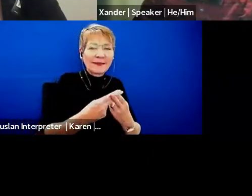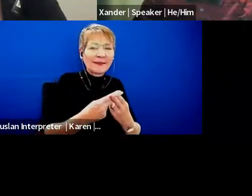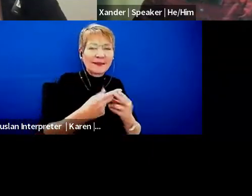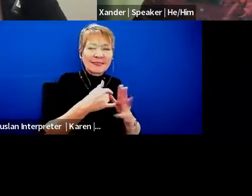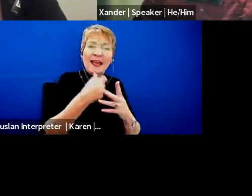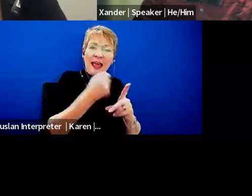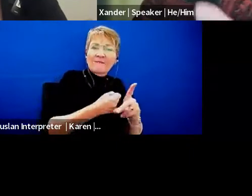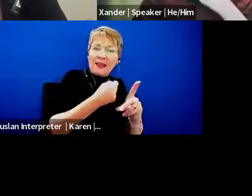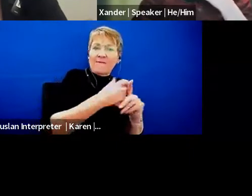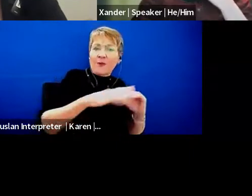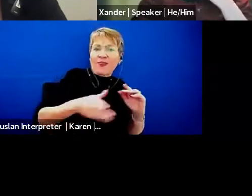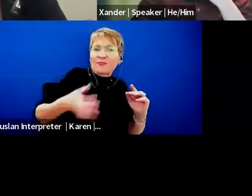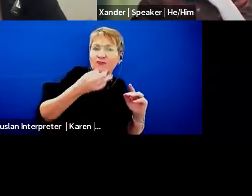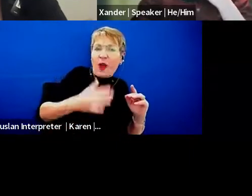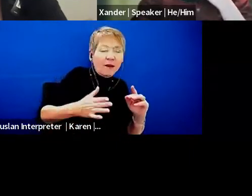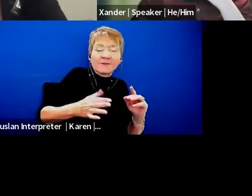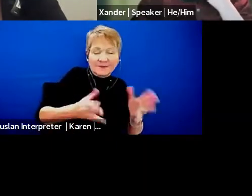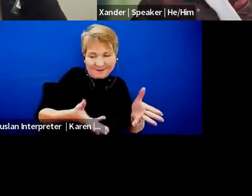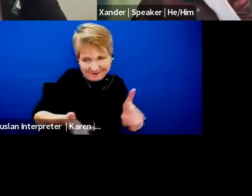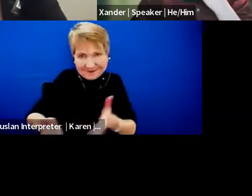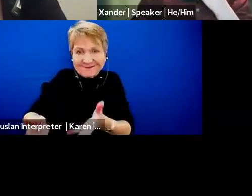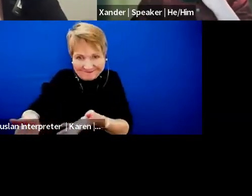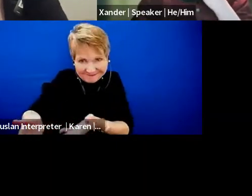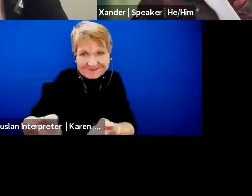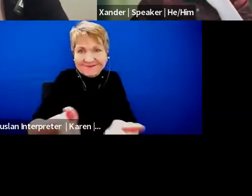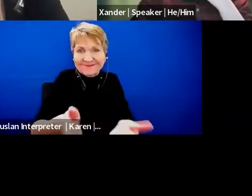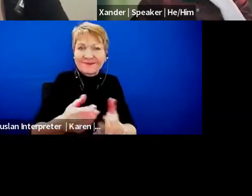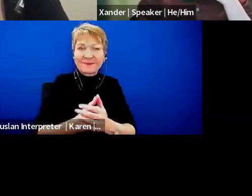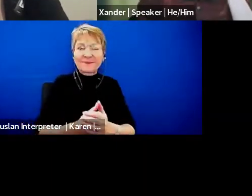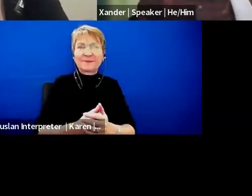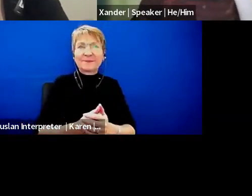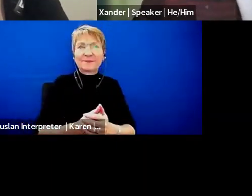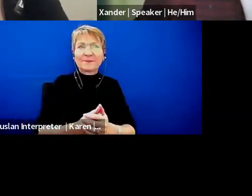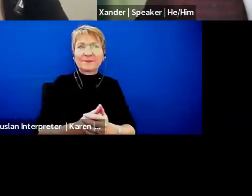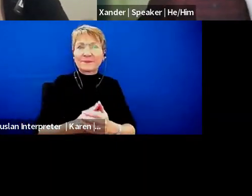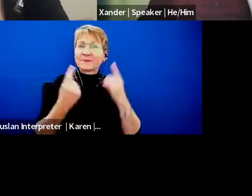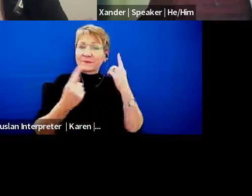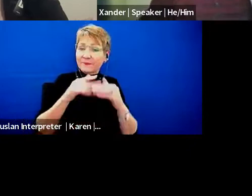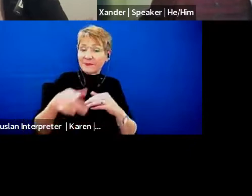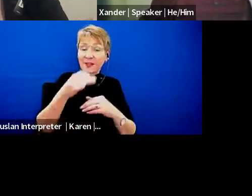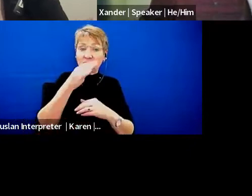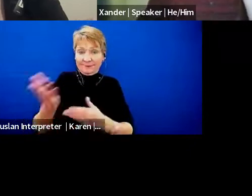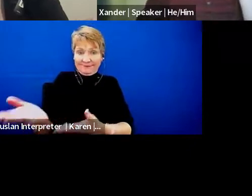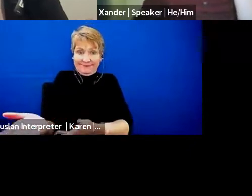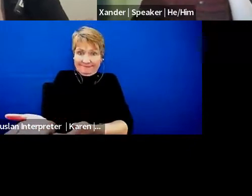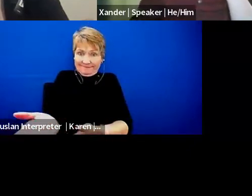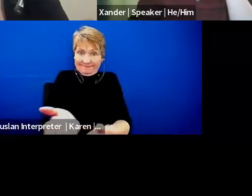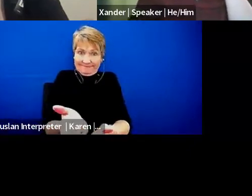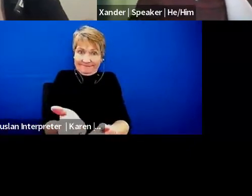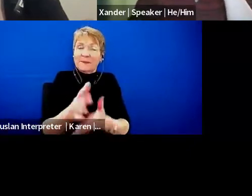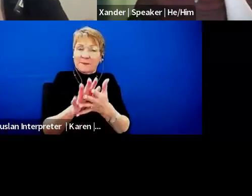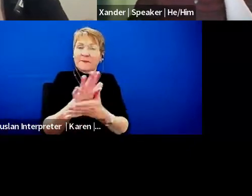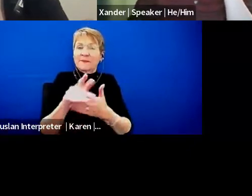advocates for the child. When children should be front and center, you will need to prepare and practice your message and